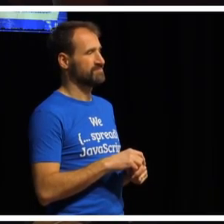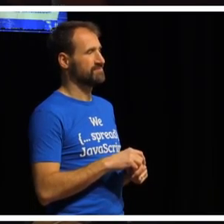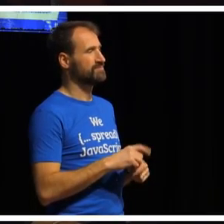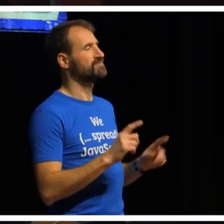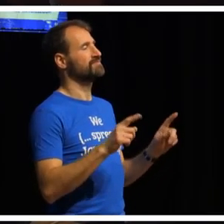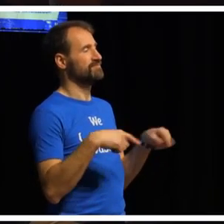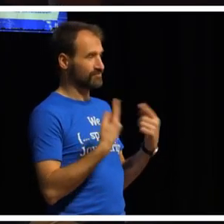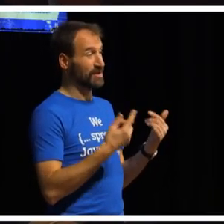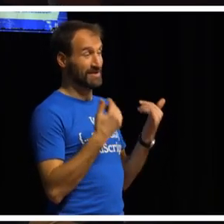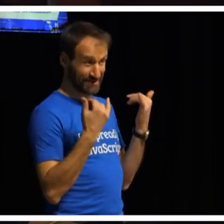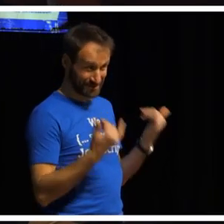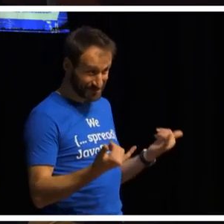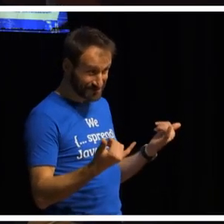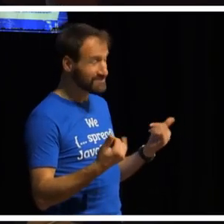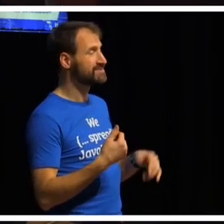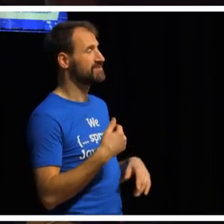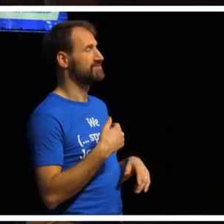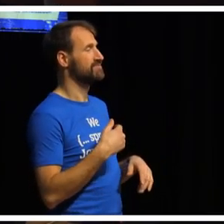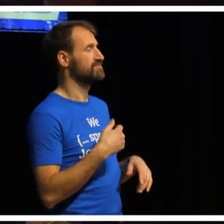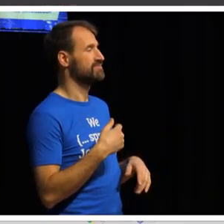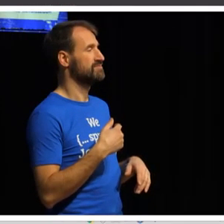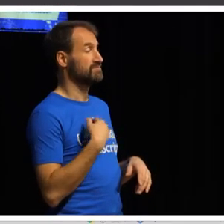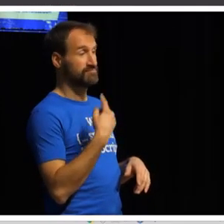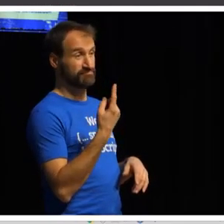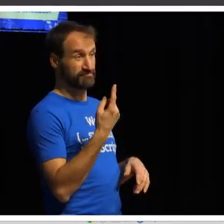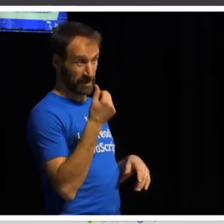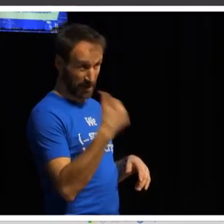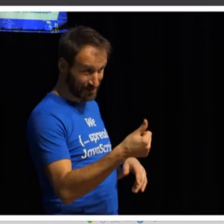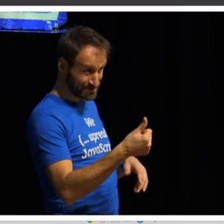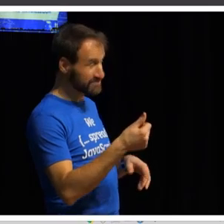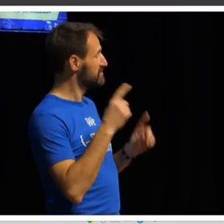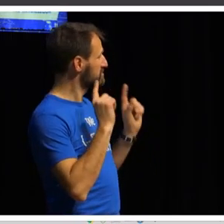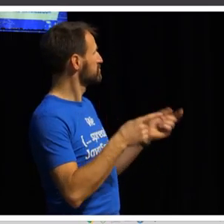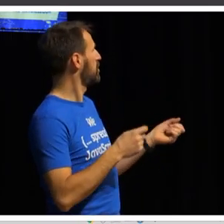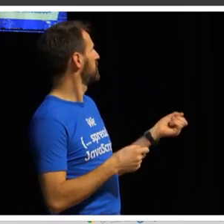So now, if I turn it on, it should light the light up.